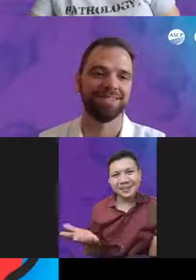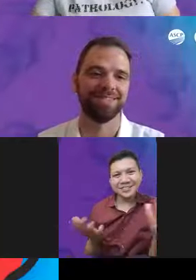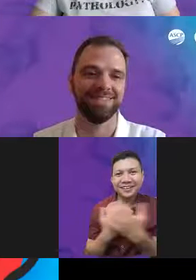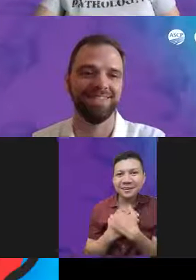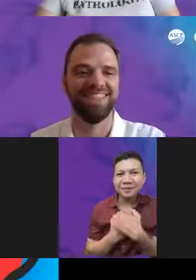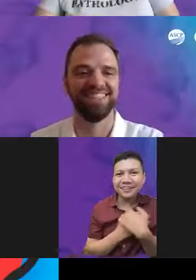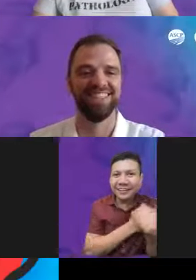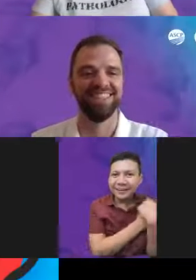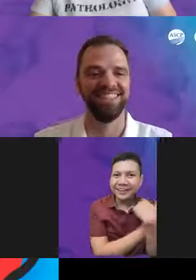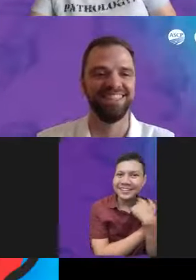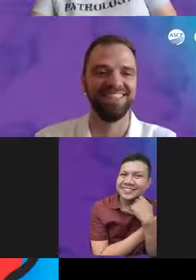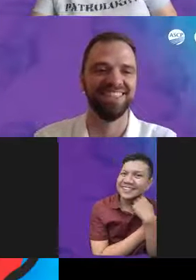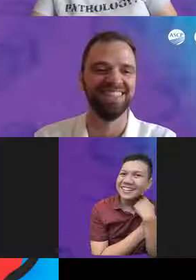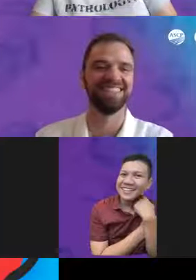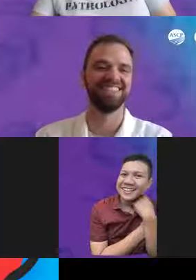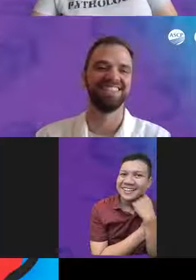Please sponsor the medical.